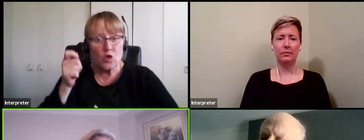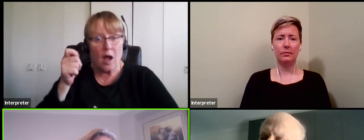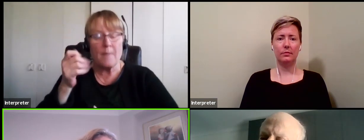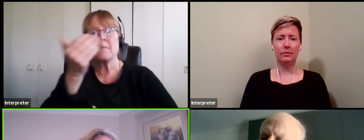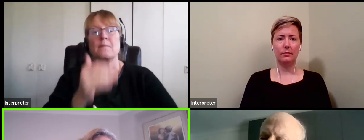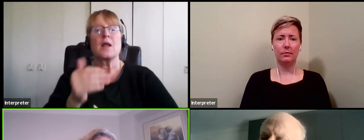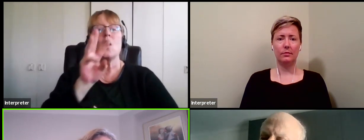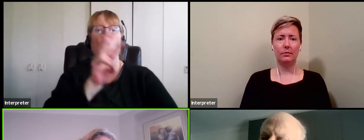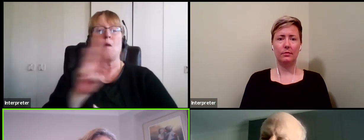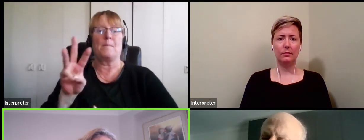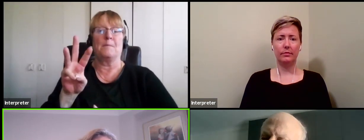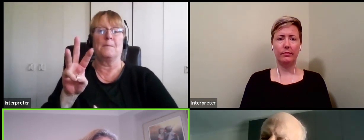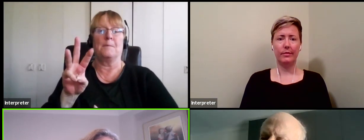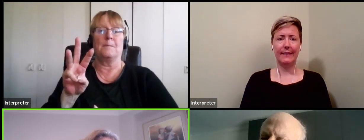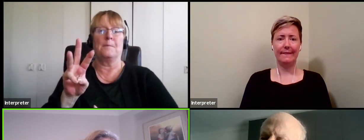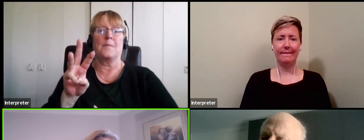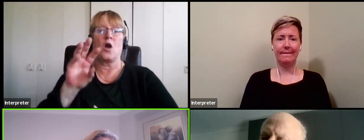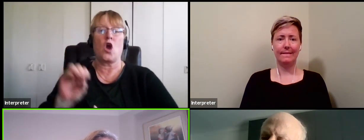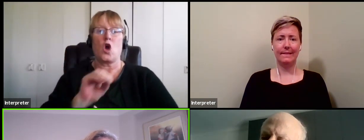at